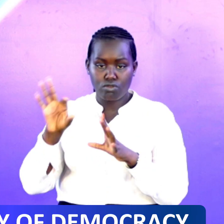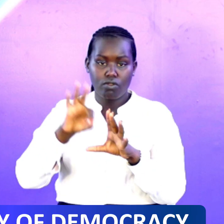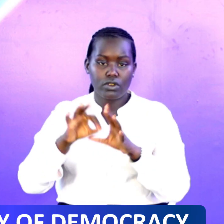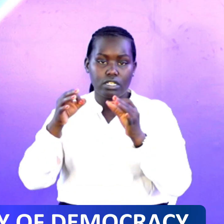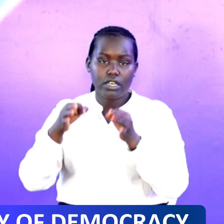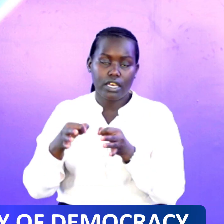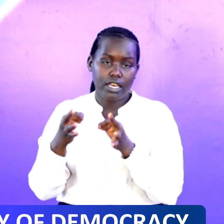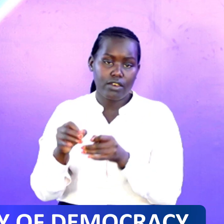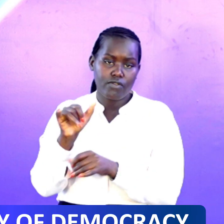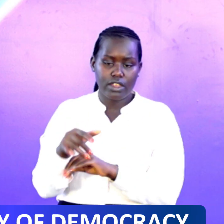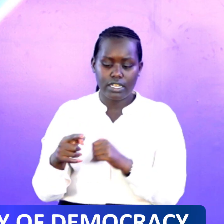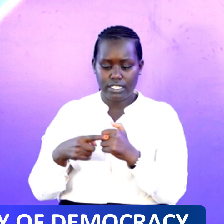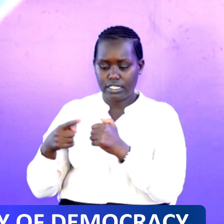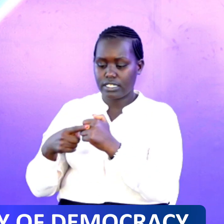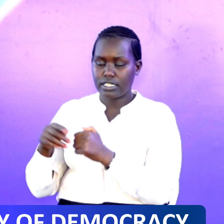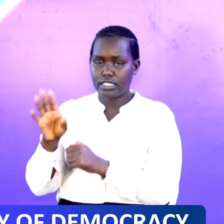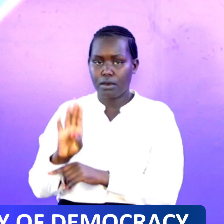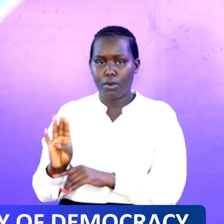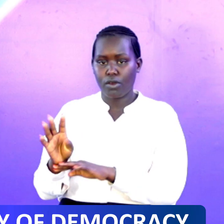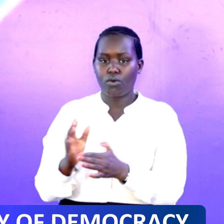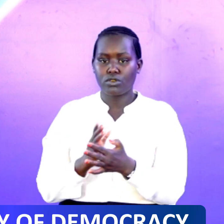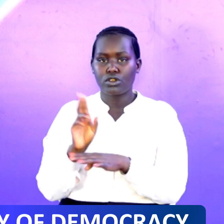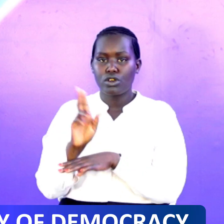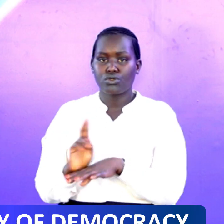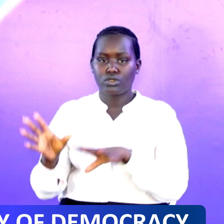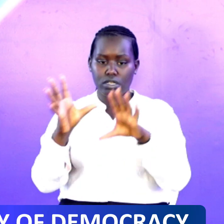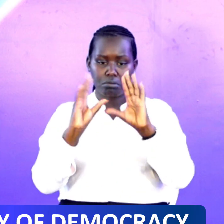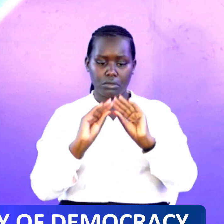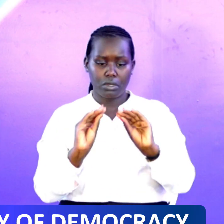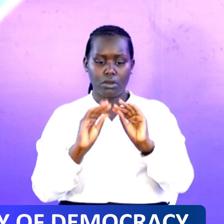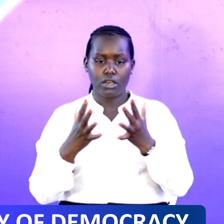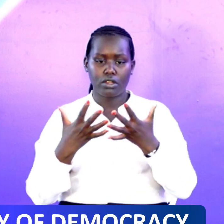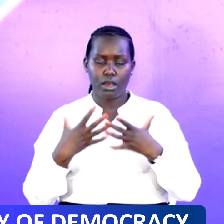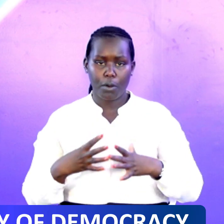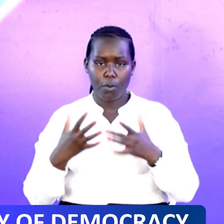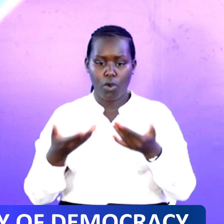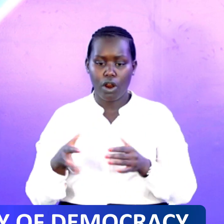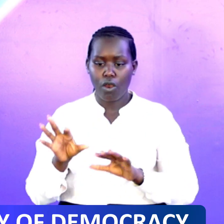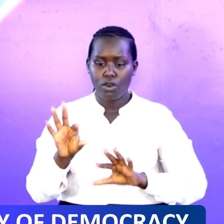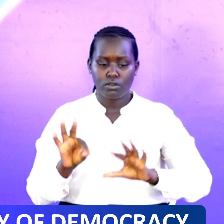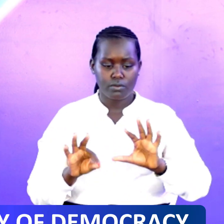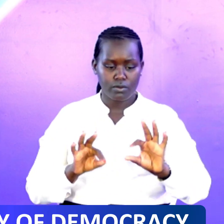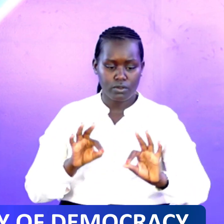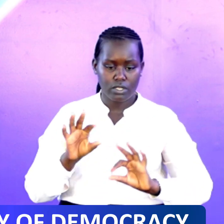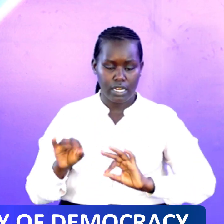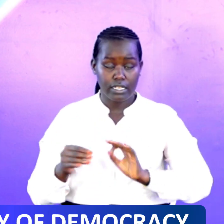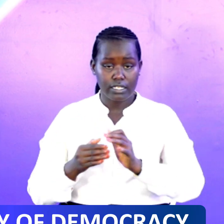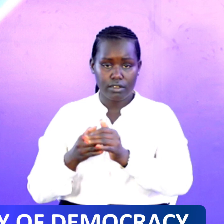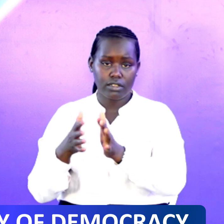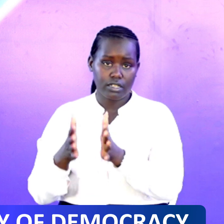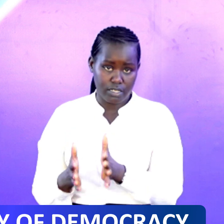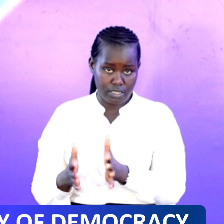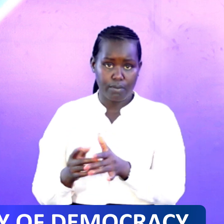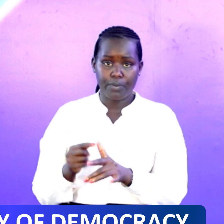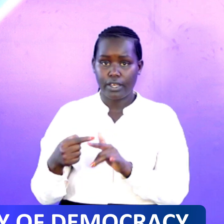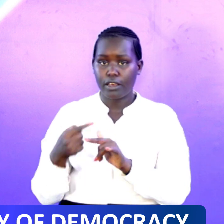billion shillings was to spend on educating people on how to select the right leaders. Yeah. And before the late Chebukati passed away, he said that